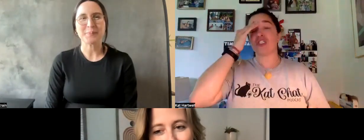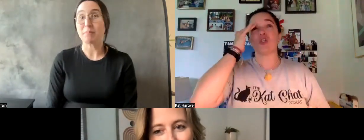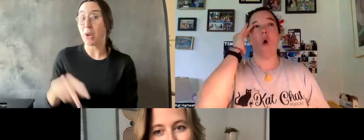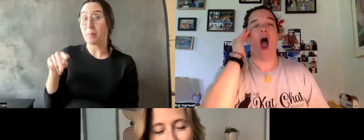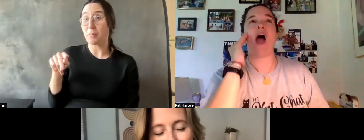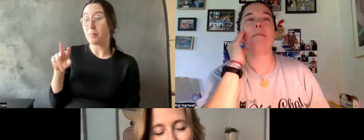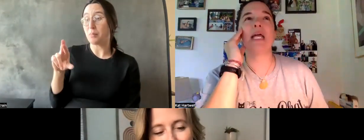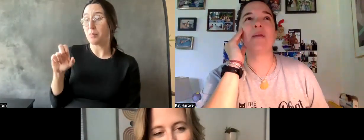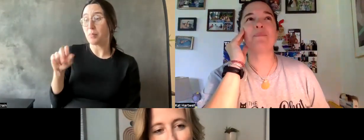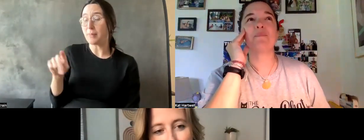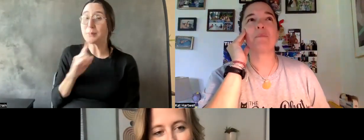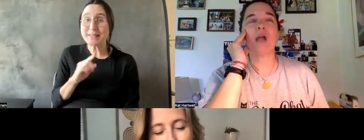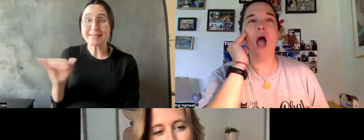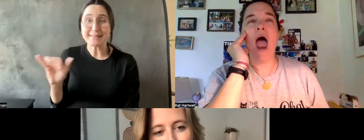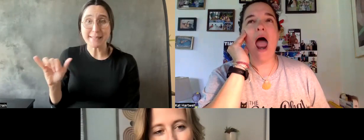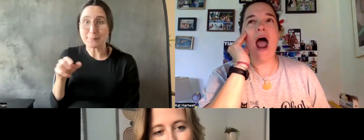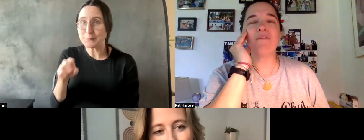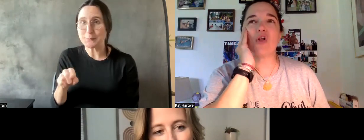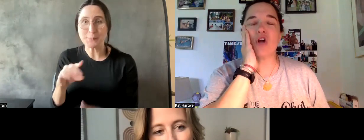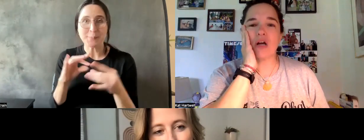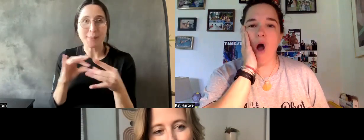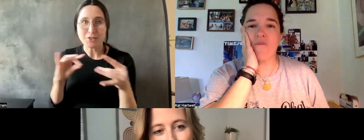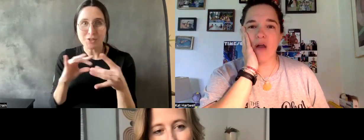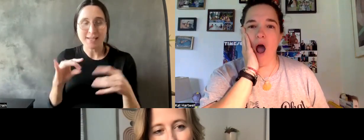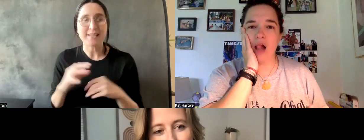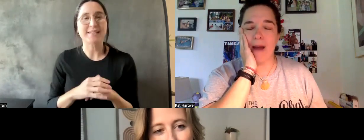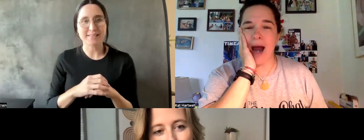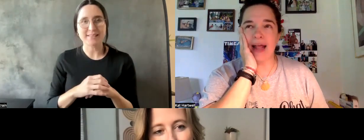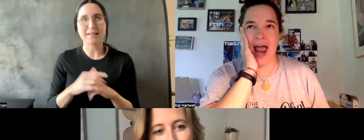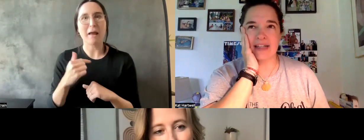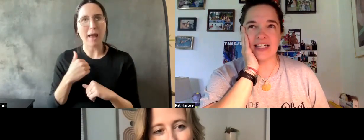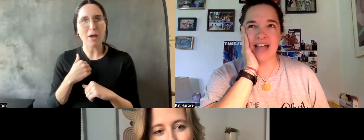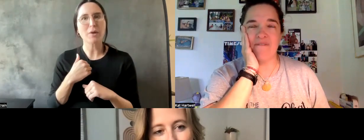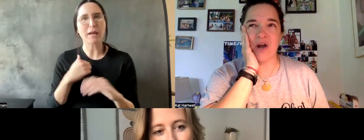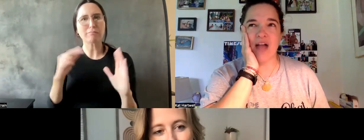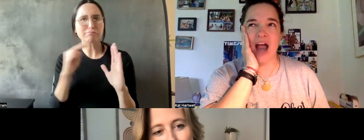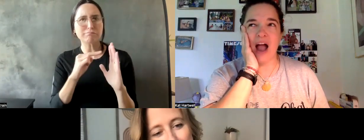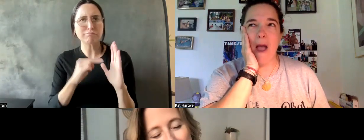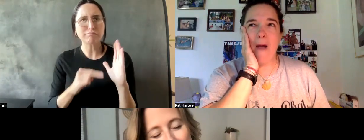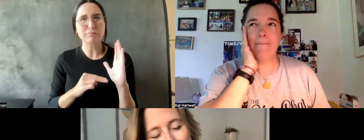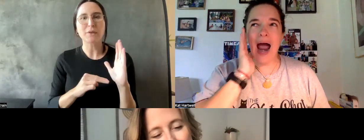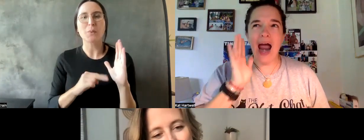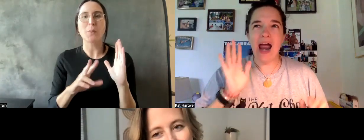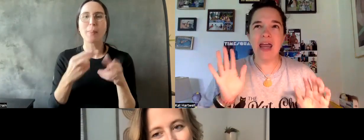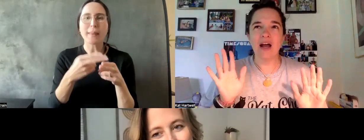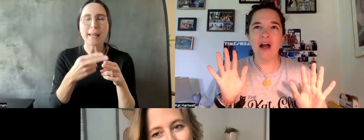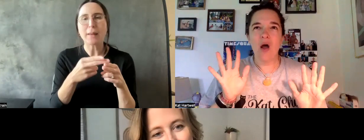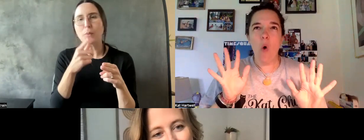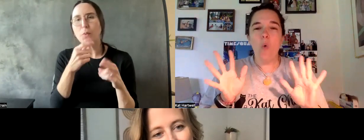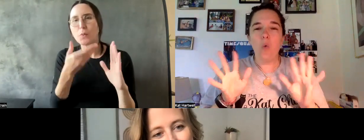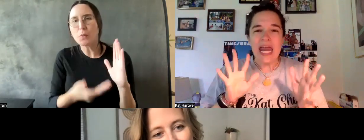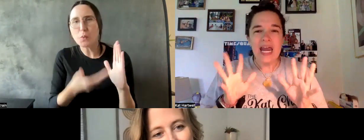same page that you are. I mean, after looking over all my podcasting, I feel like